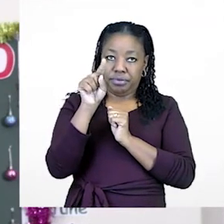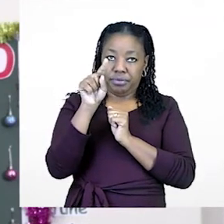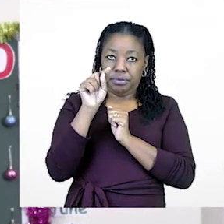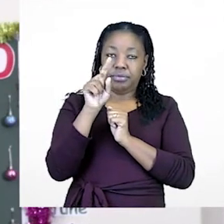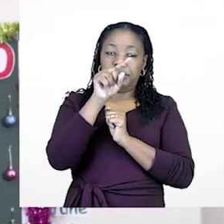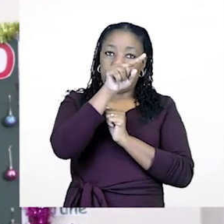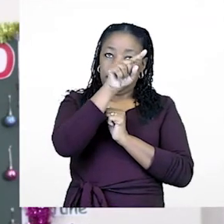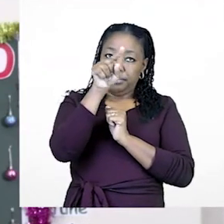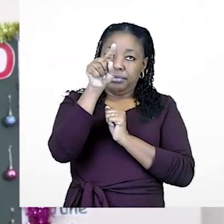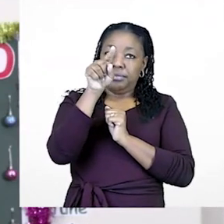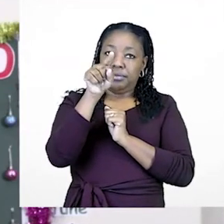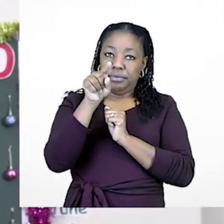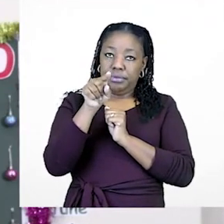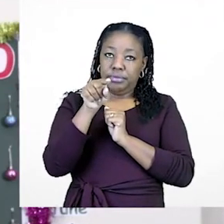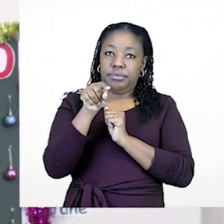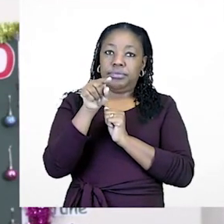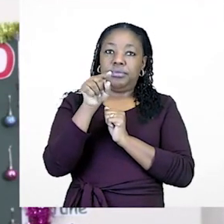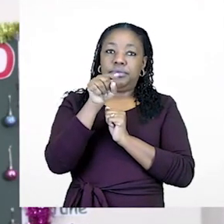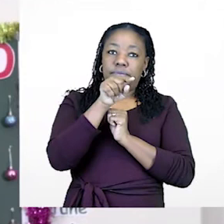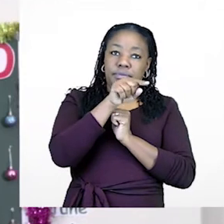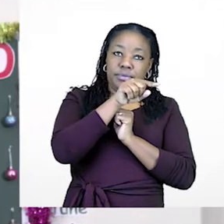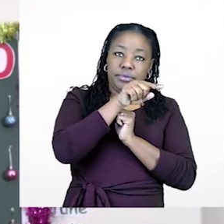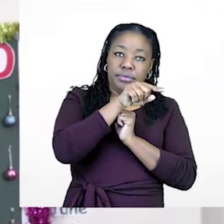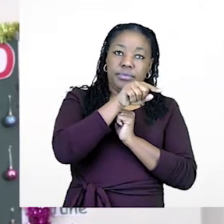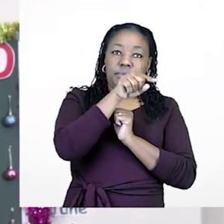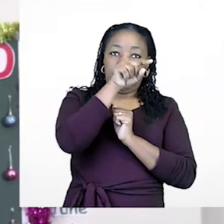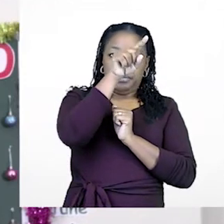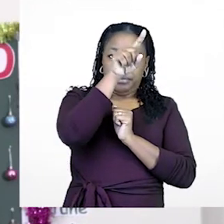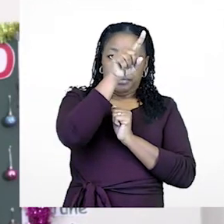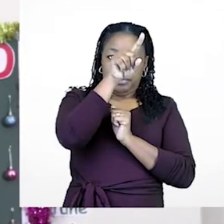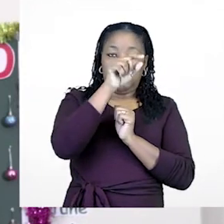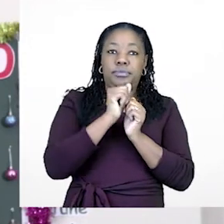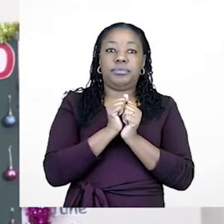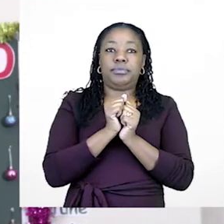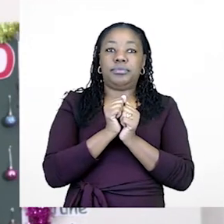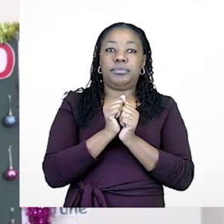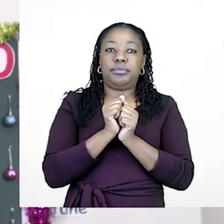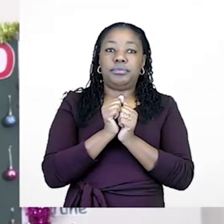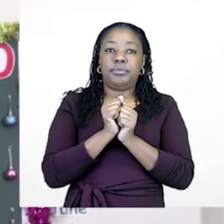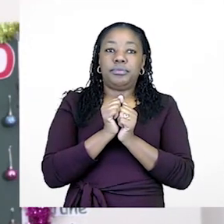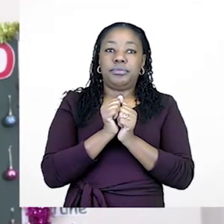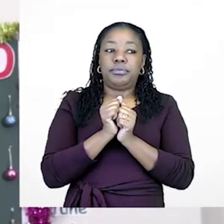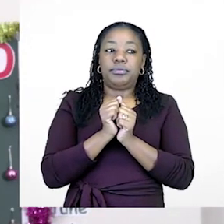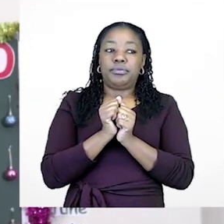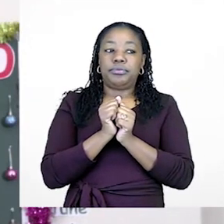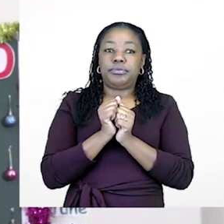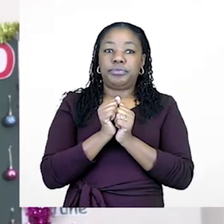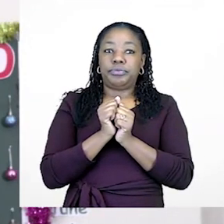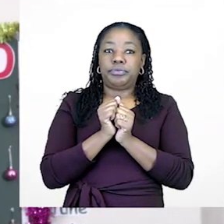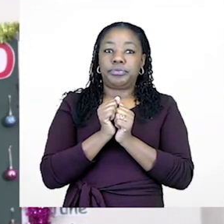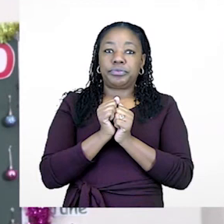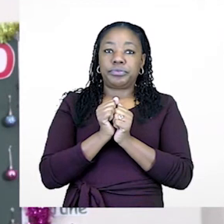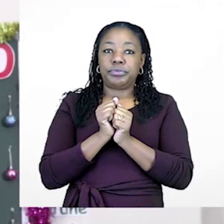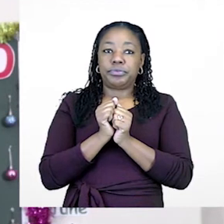has 1, 2, 3, 4 sides. So we are going to look for a shape